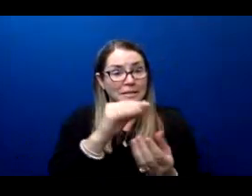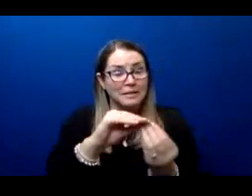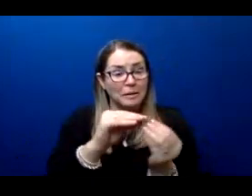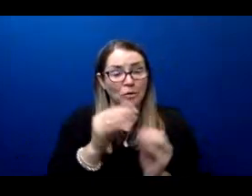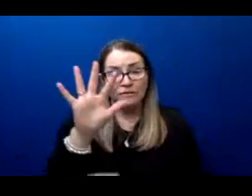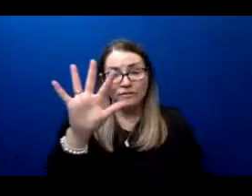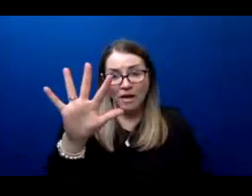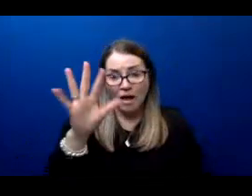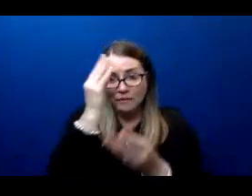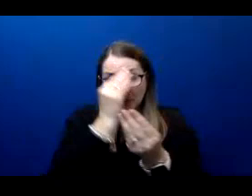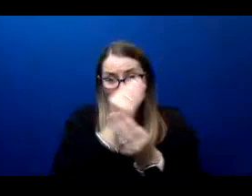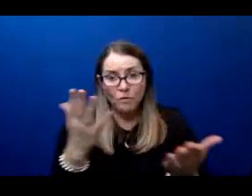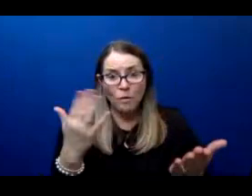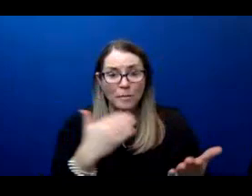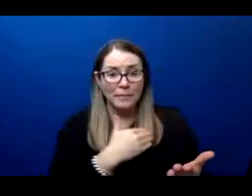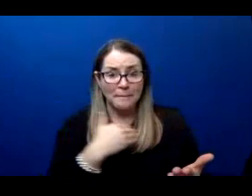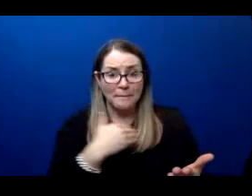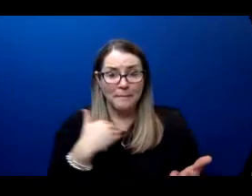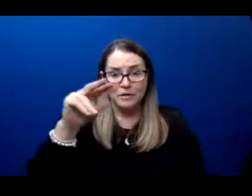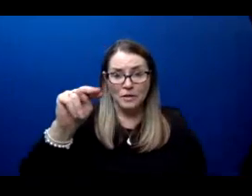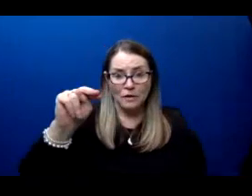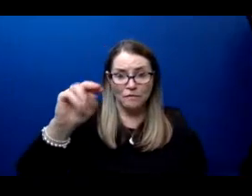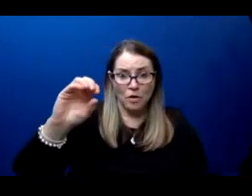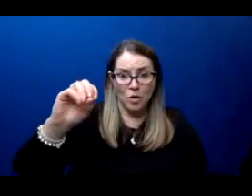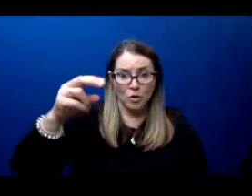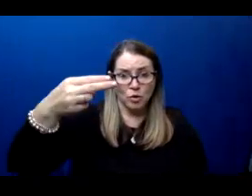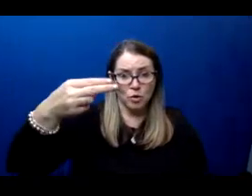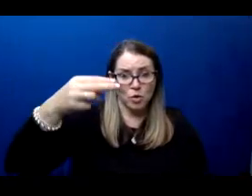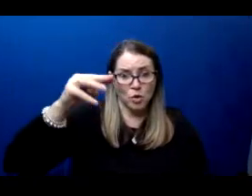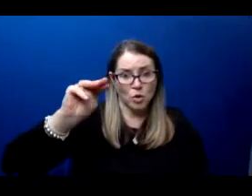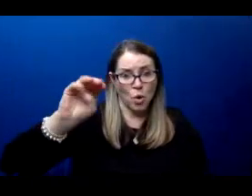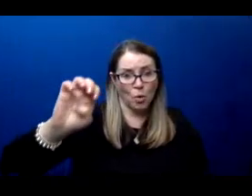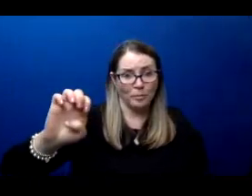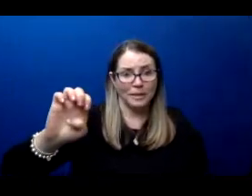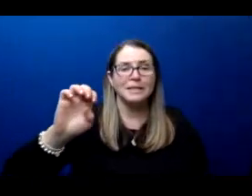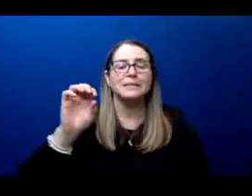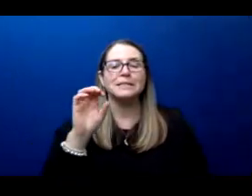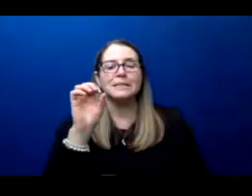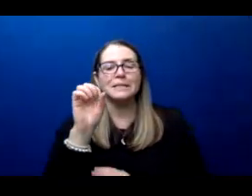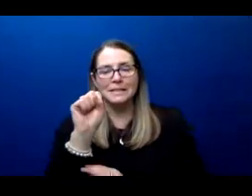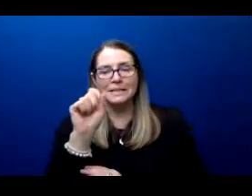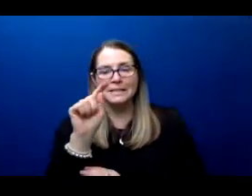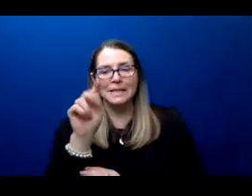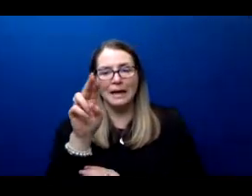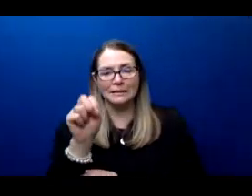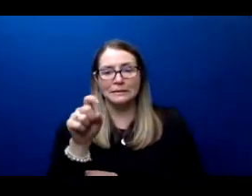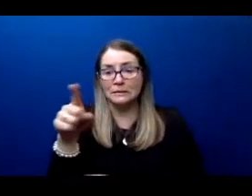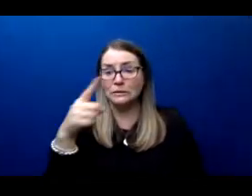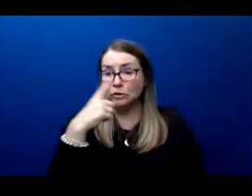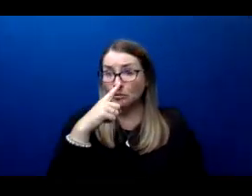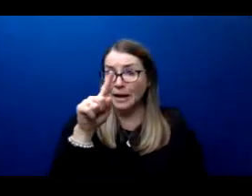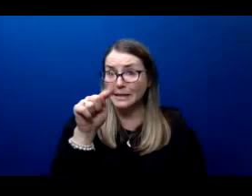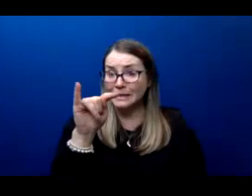AC members of NOMHE's sustainability status. Program Manager, Ms. Dorch, would you please